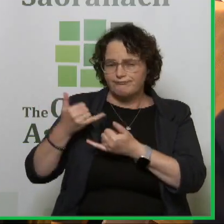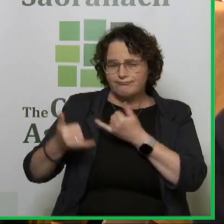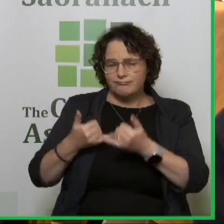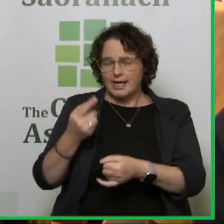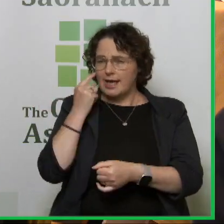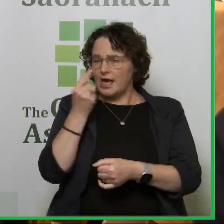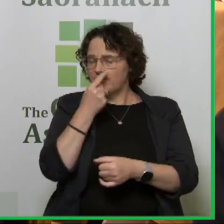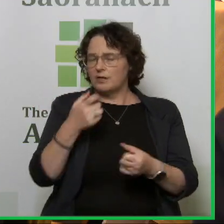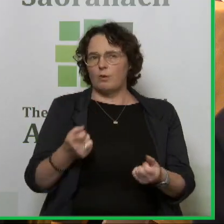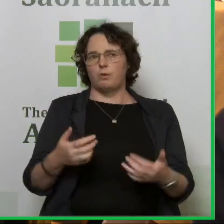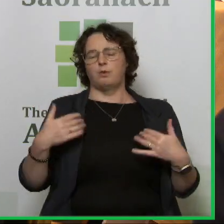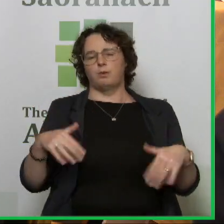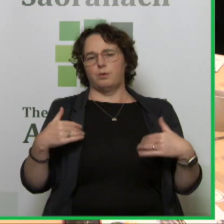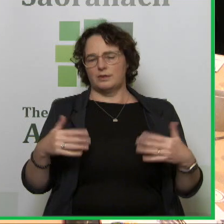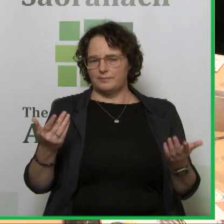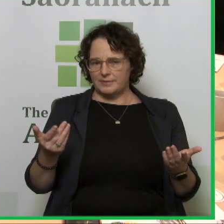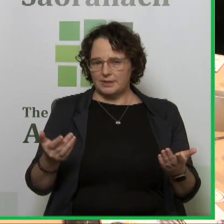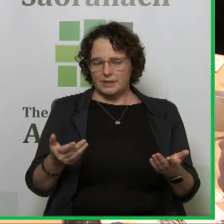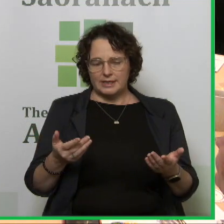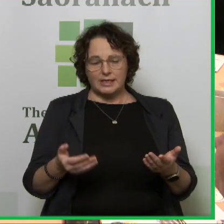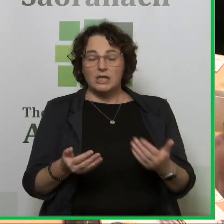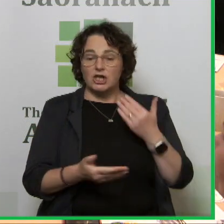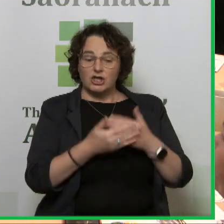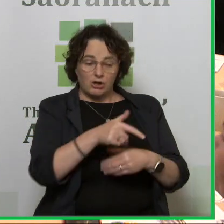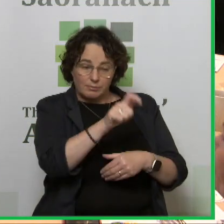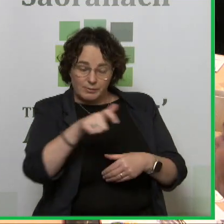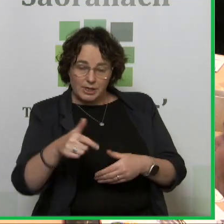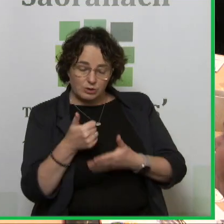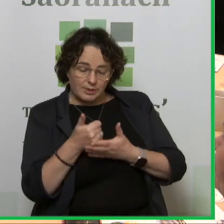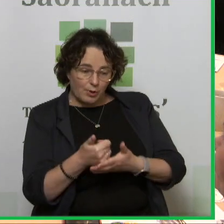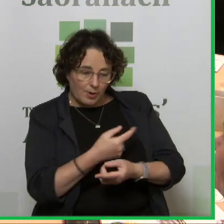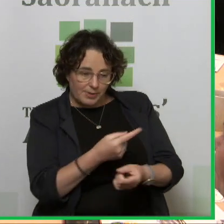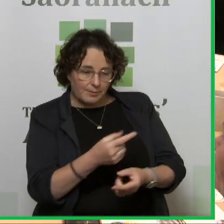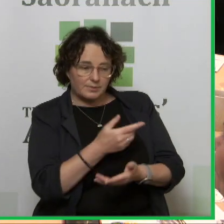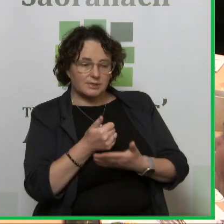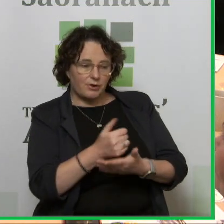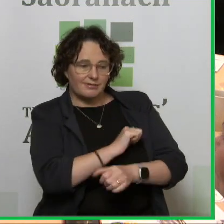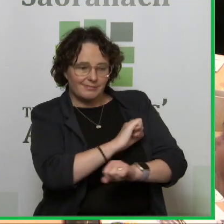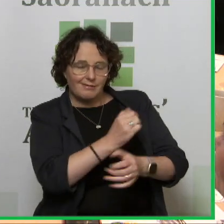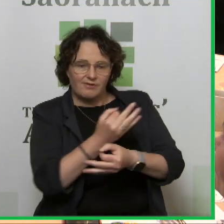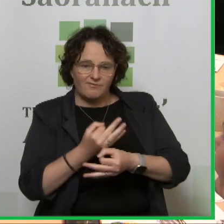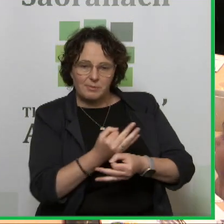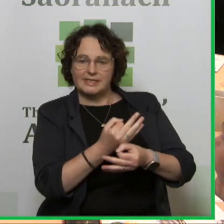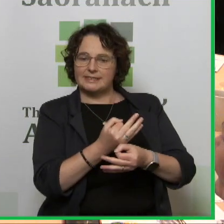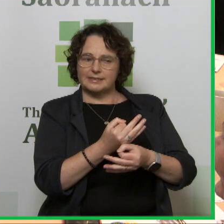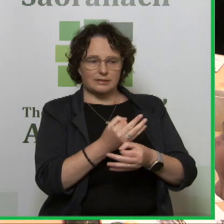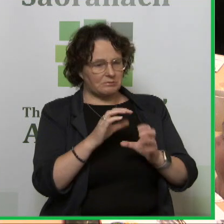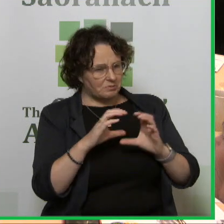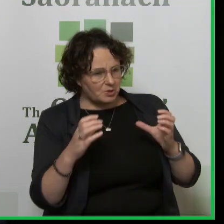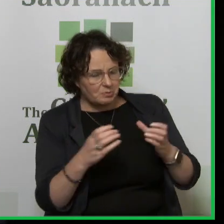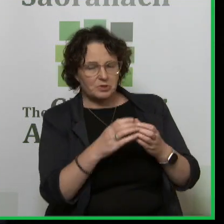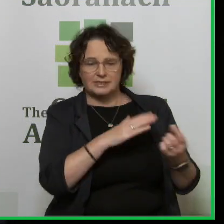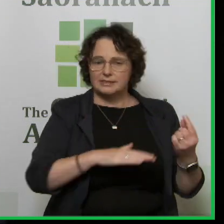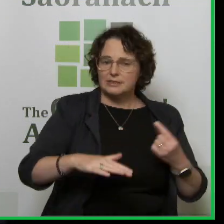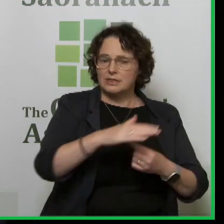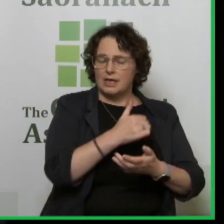absolutely overwhelming. Where you support young people and families in their communities, sometimes in very, very basic ways,